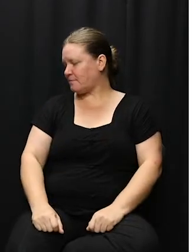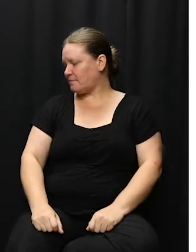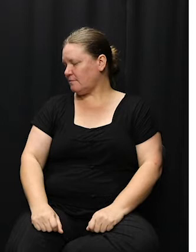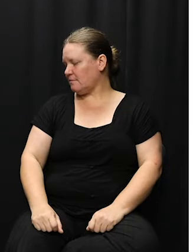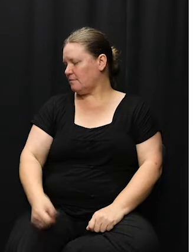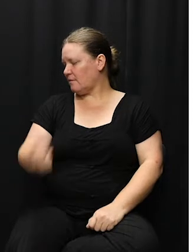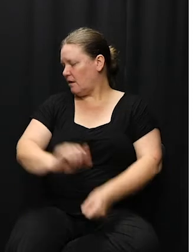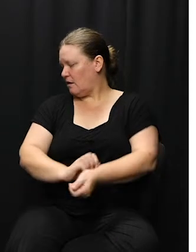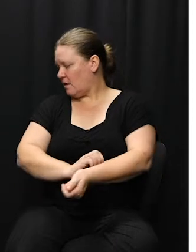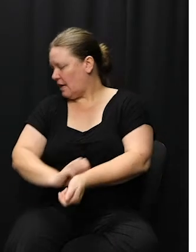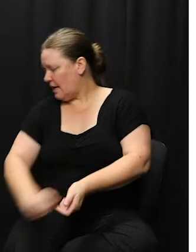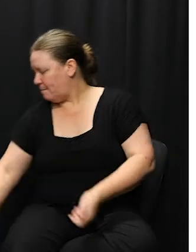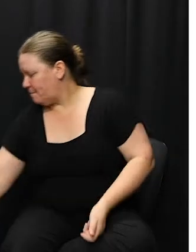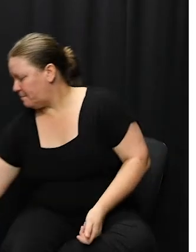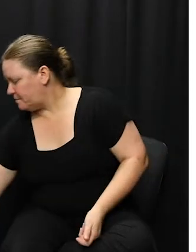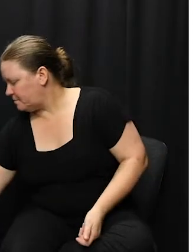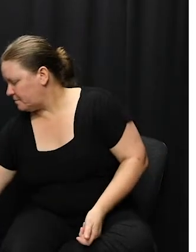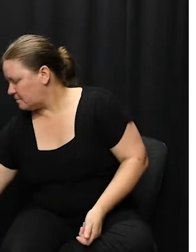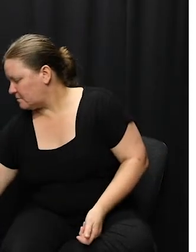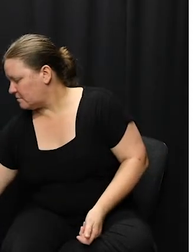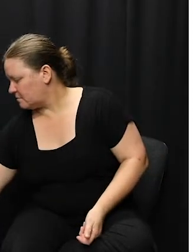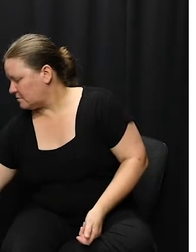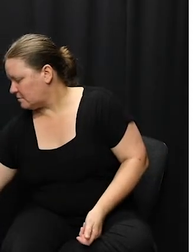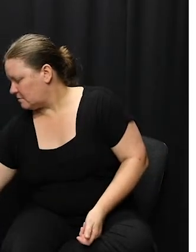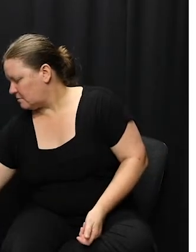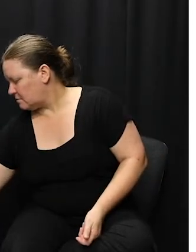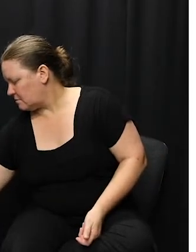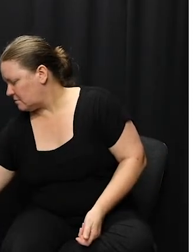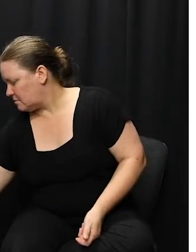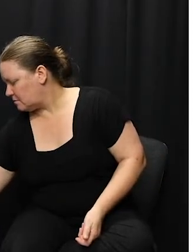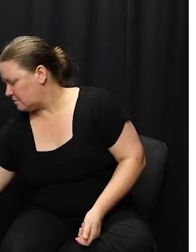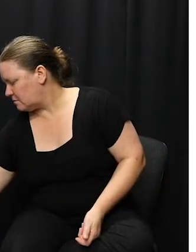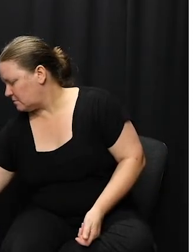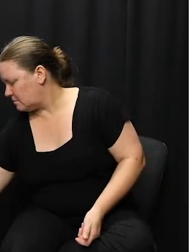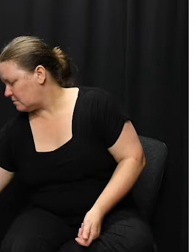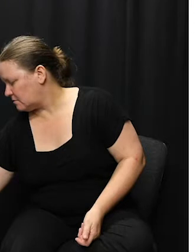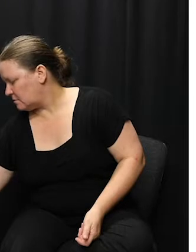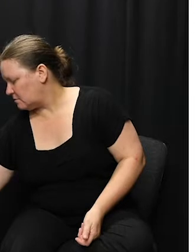therefore, to focus on their language and really help them with their language.